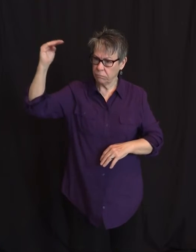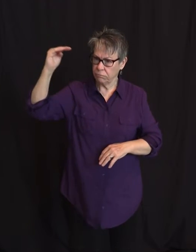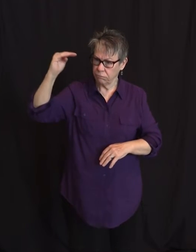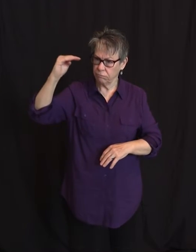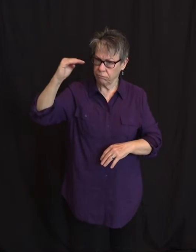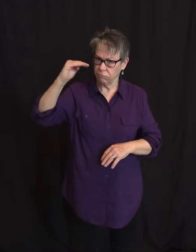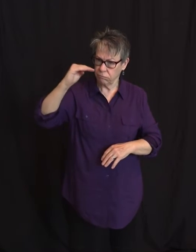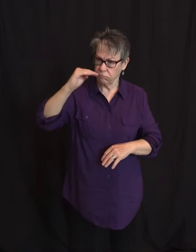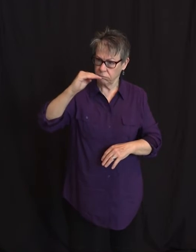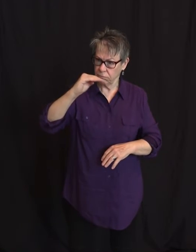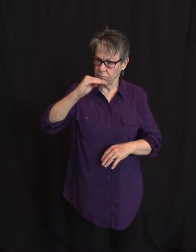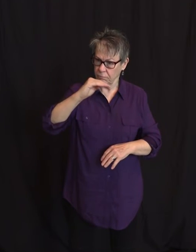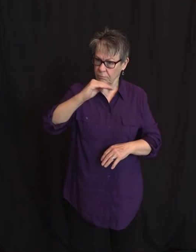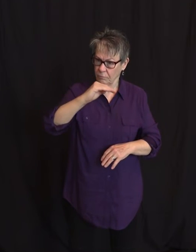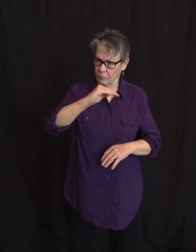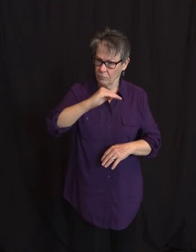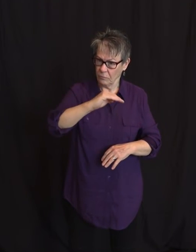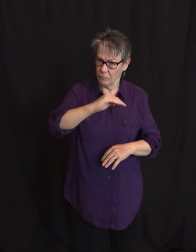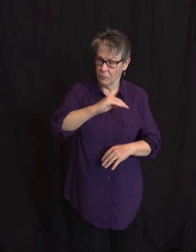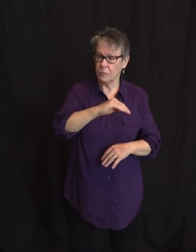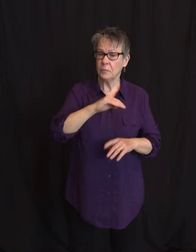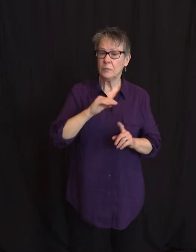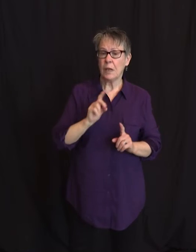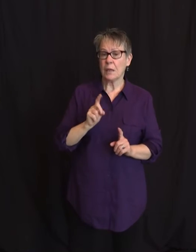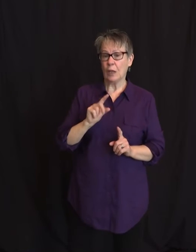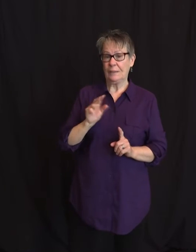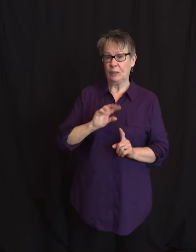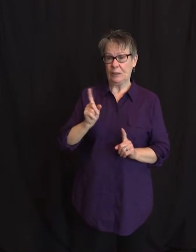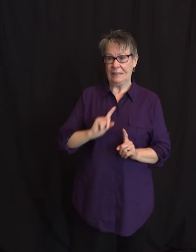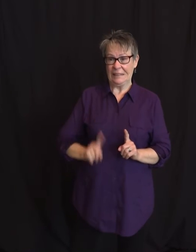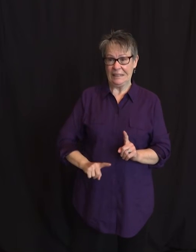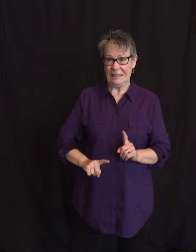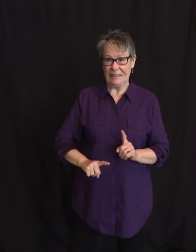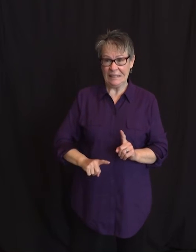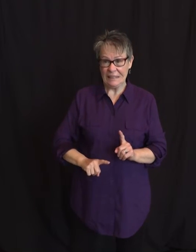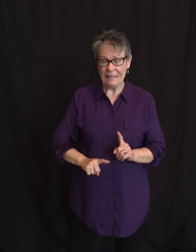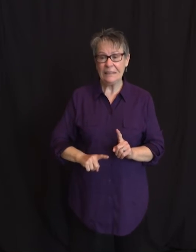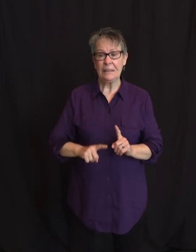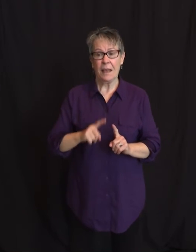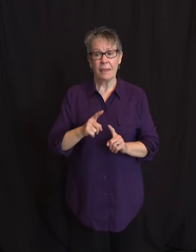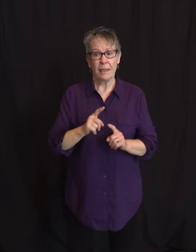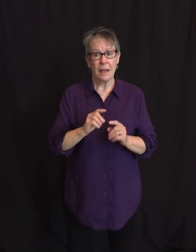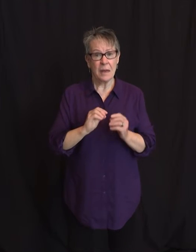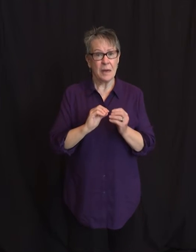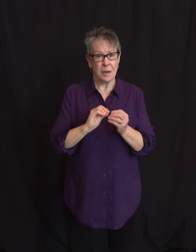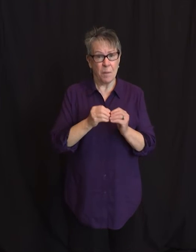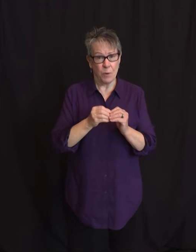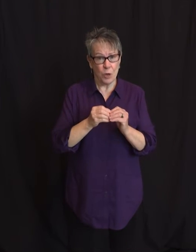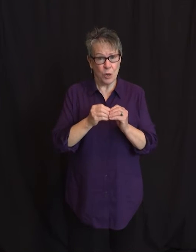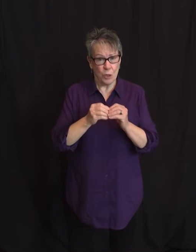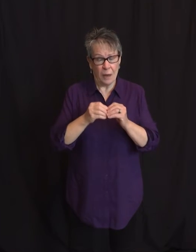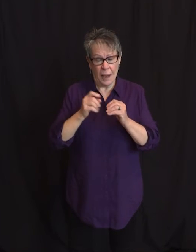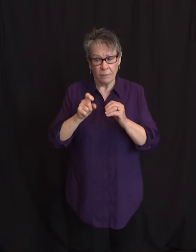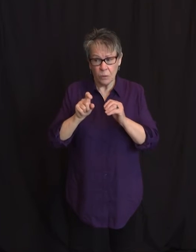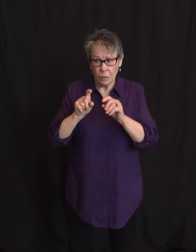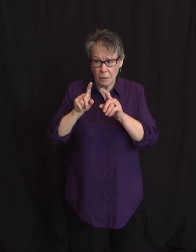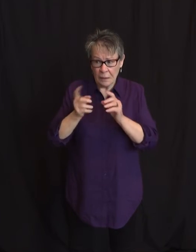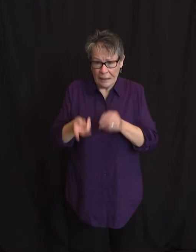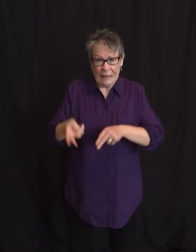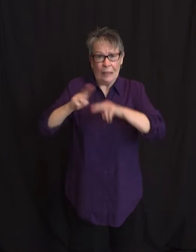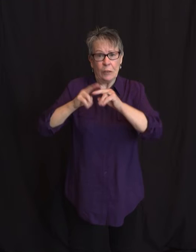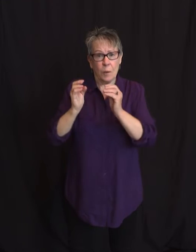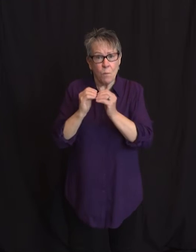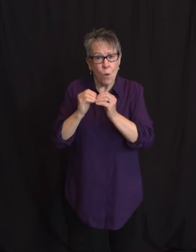Ed has just mentioned, and others as well, we keep increasing the number of tests we're doing, and they're only for positive people with